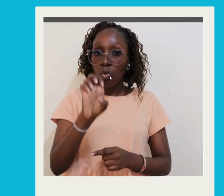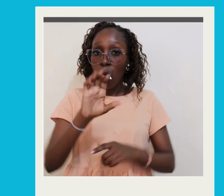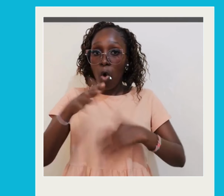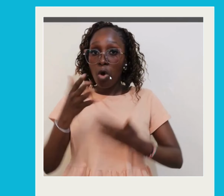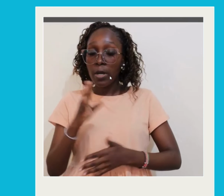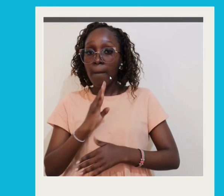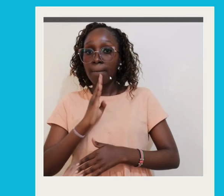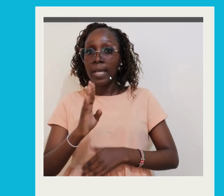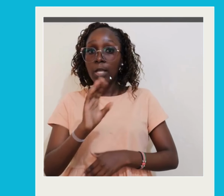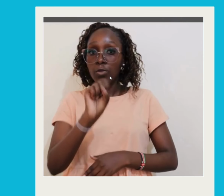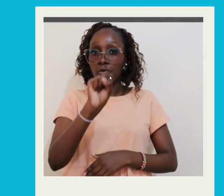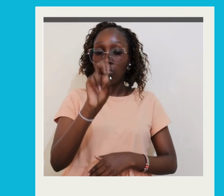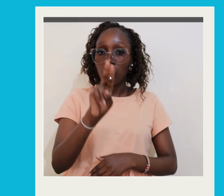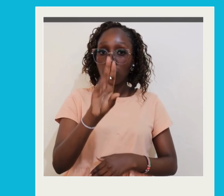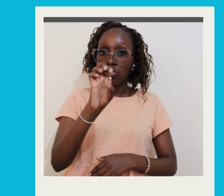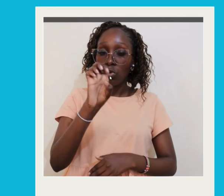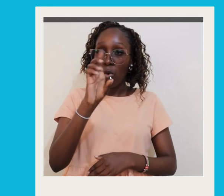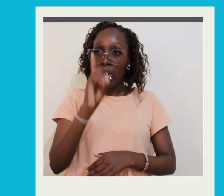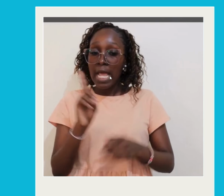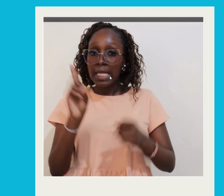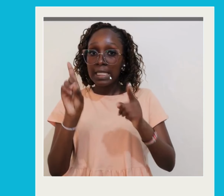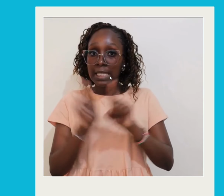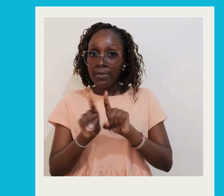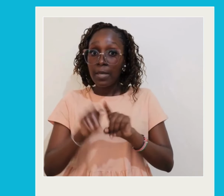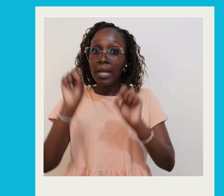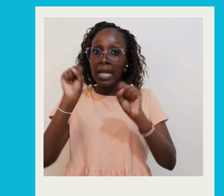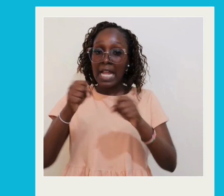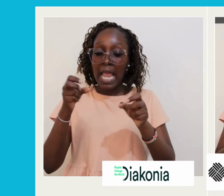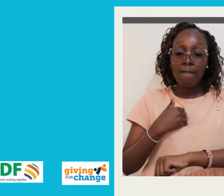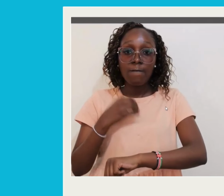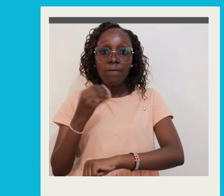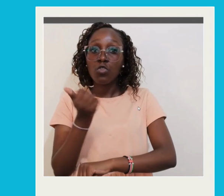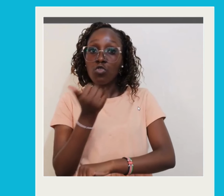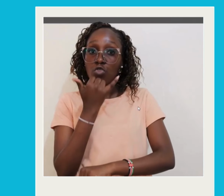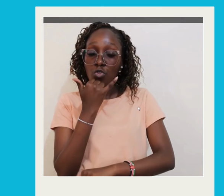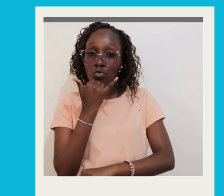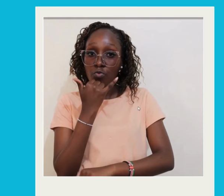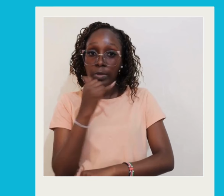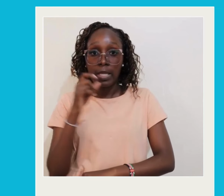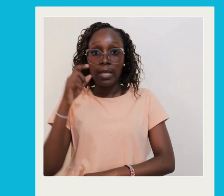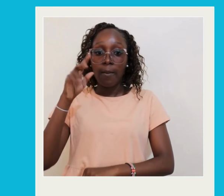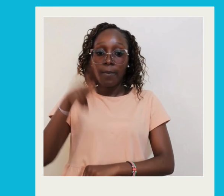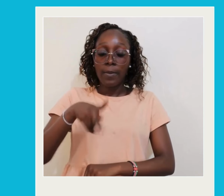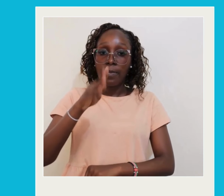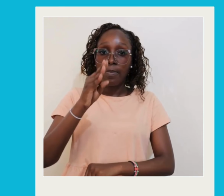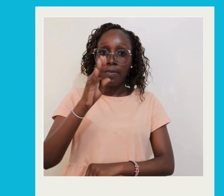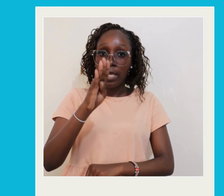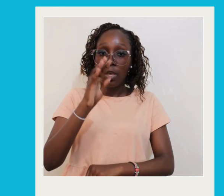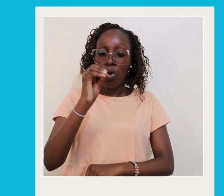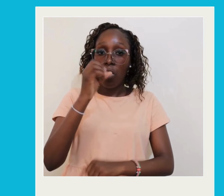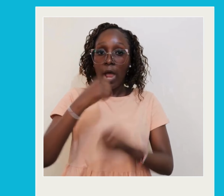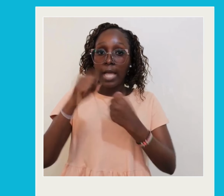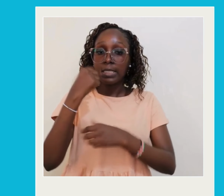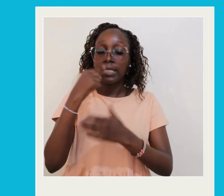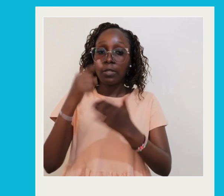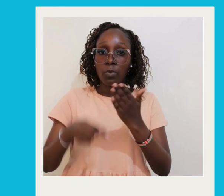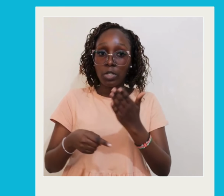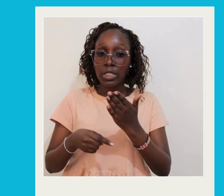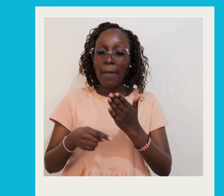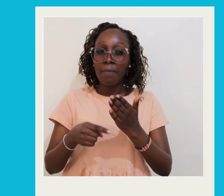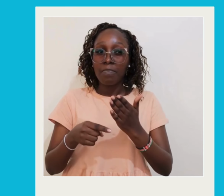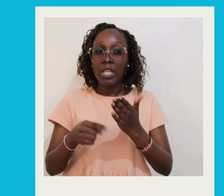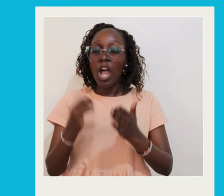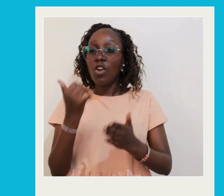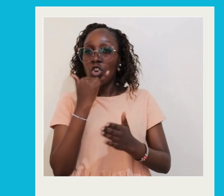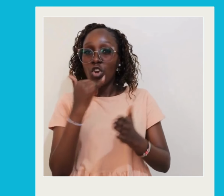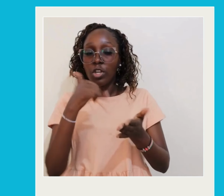a decision within 60 days. On offenses and penalties, the PBO Act states